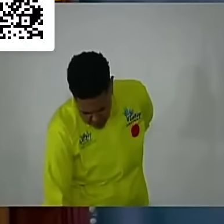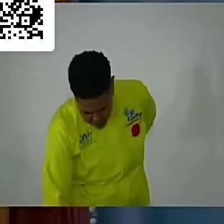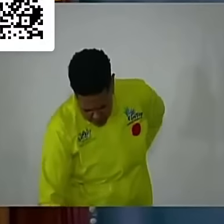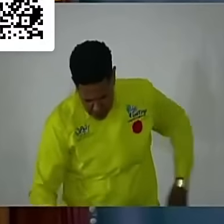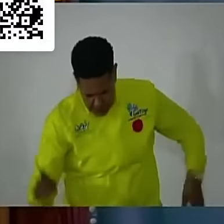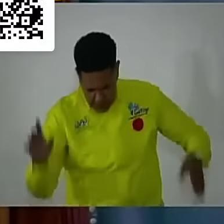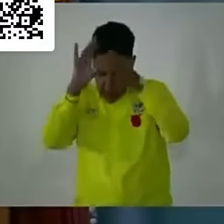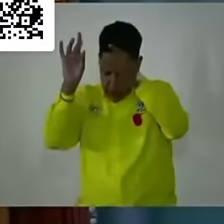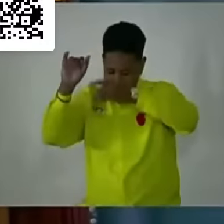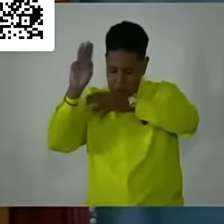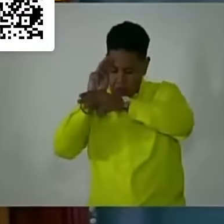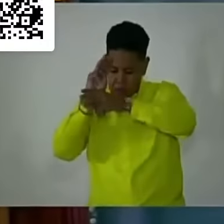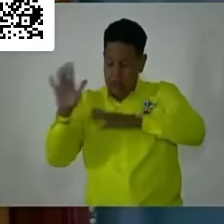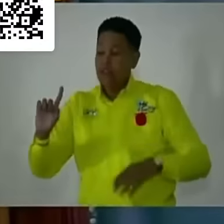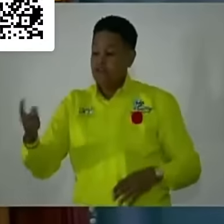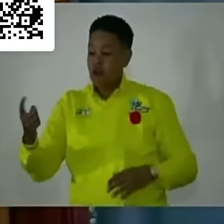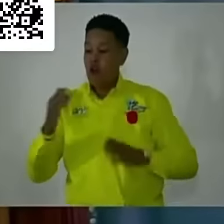of Health, Minister Tufton.